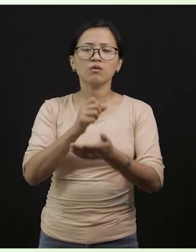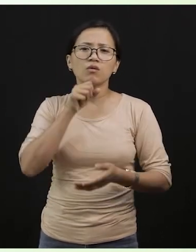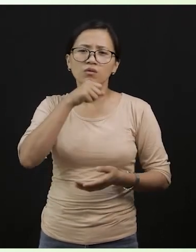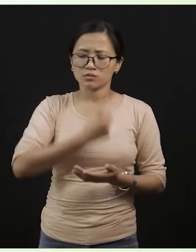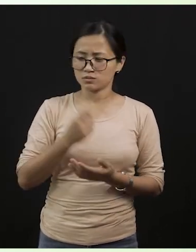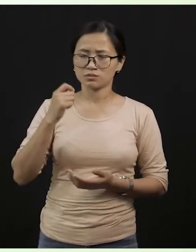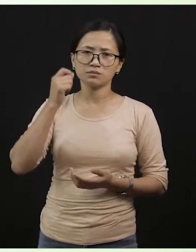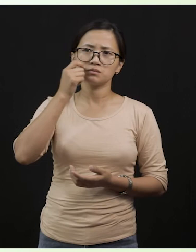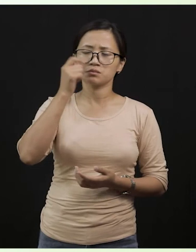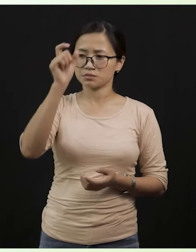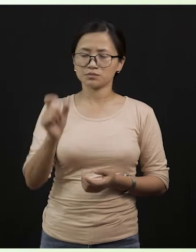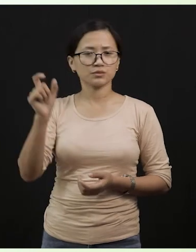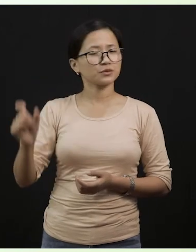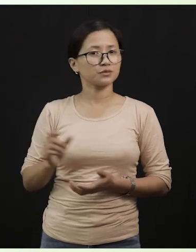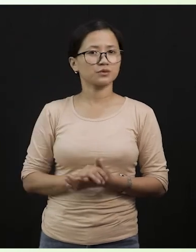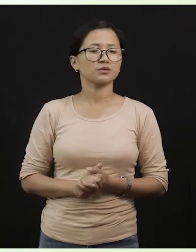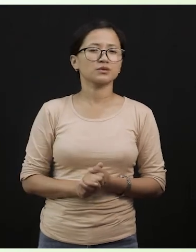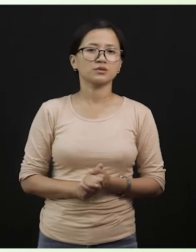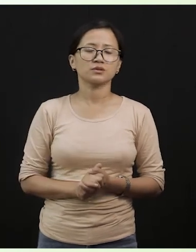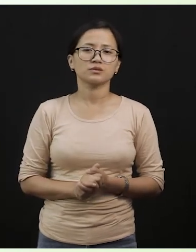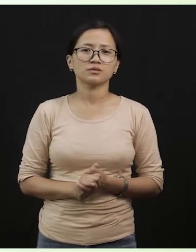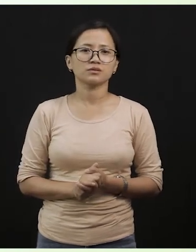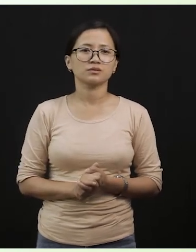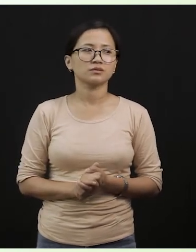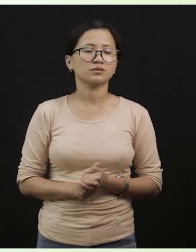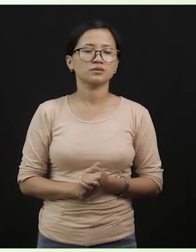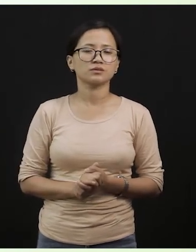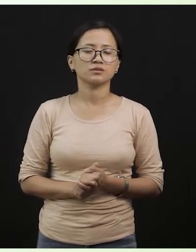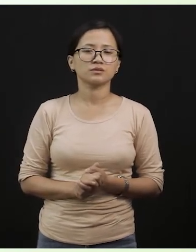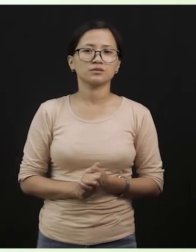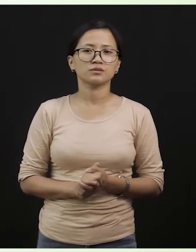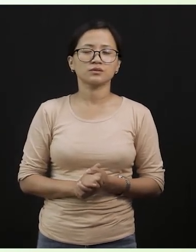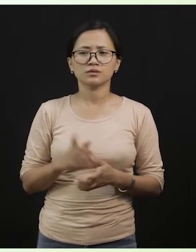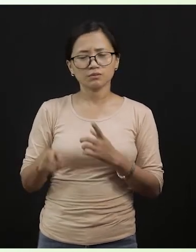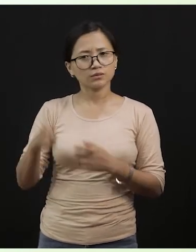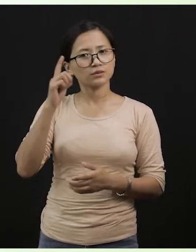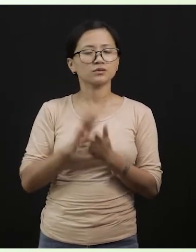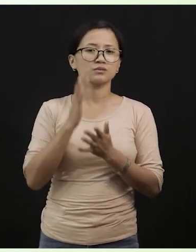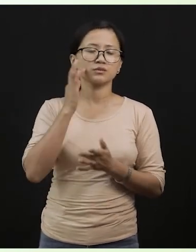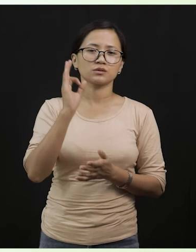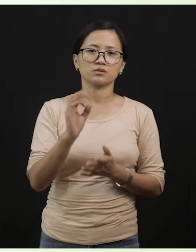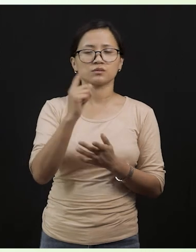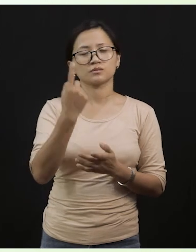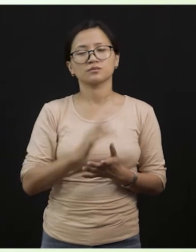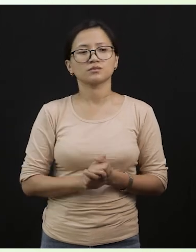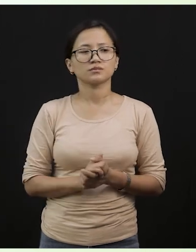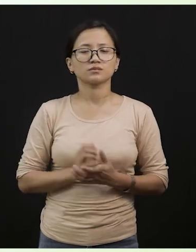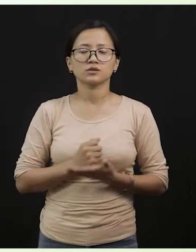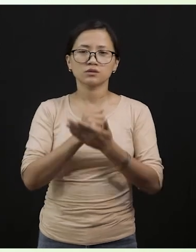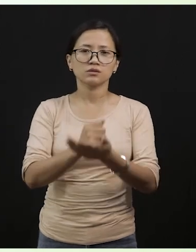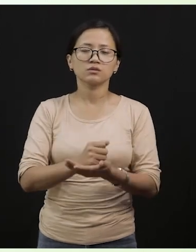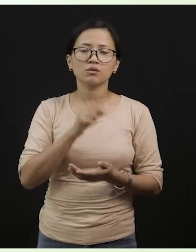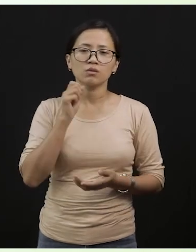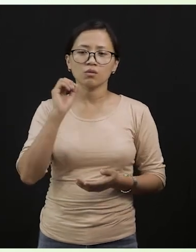people. There are so many things, but I'm just going to tell you the things that we have discussed, the most important ones, okay? So we have to help